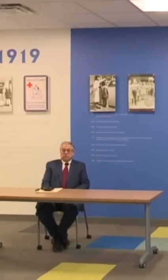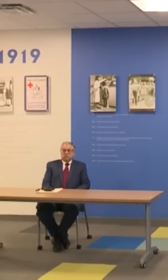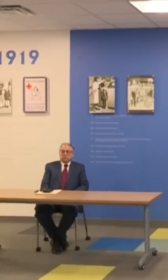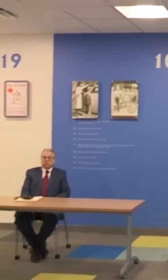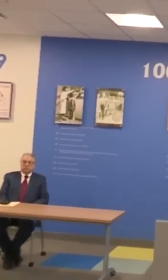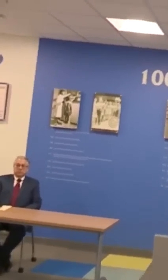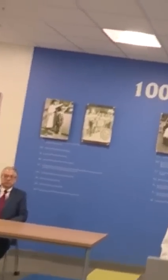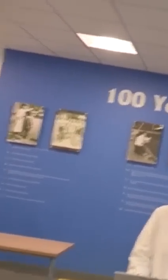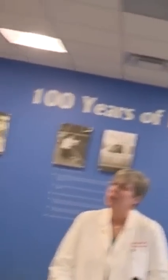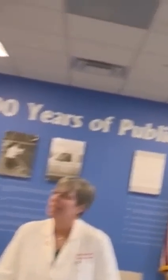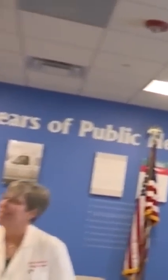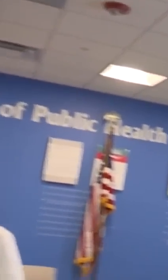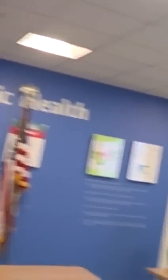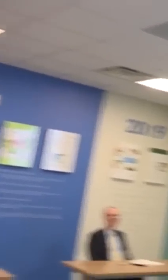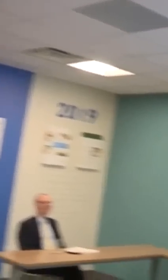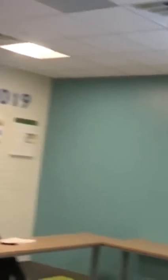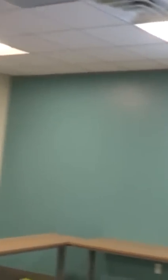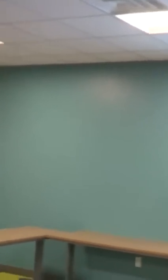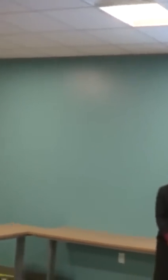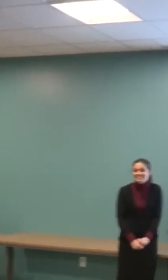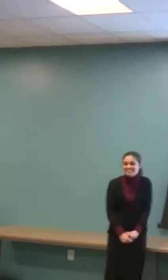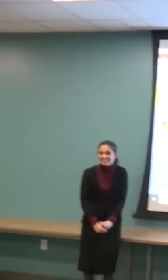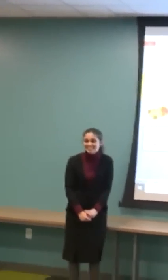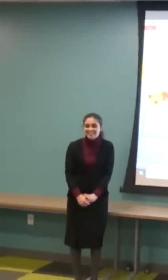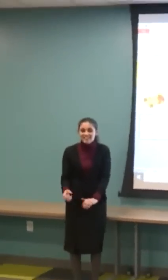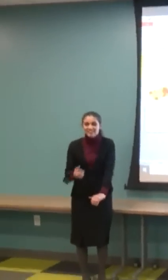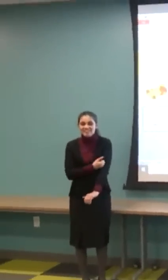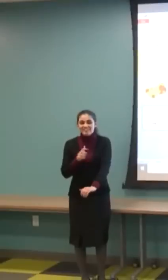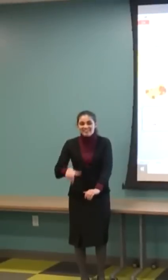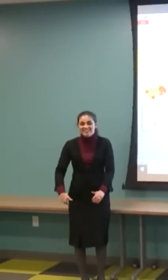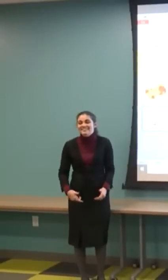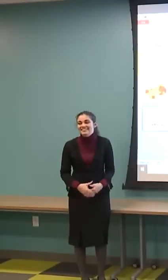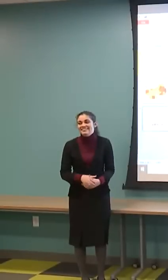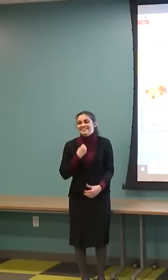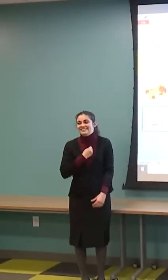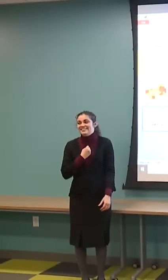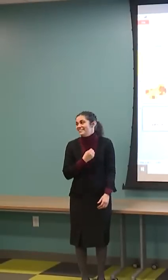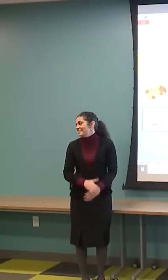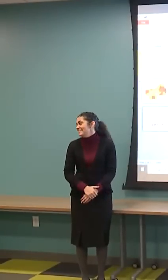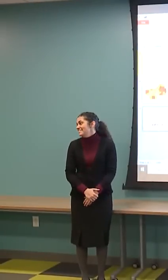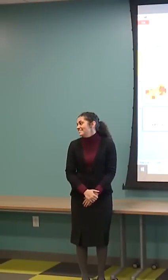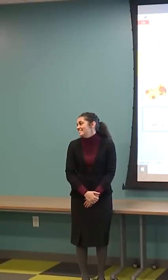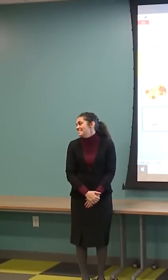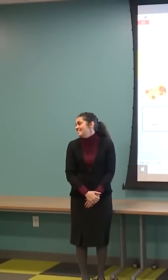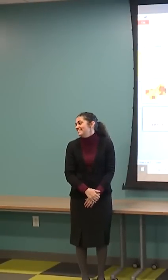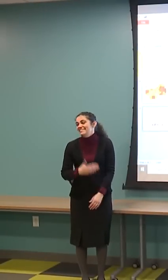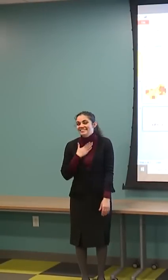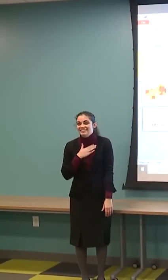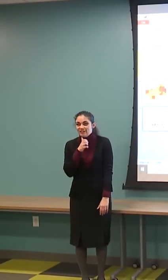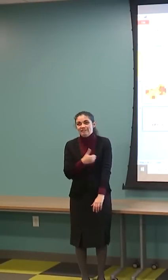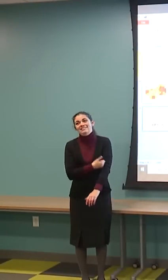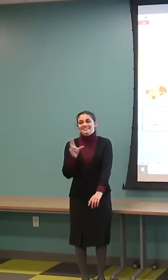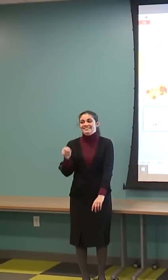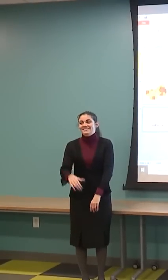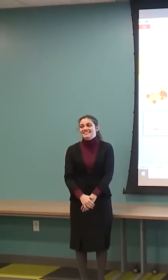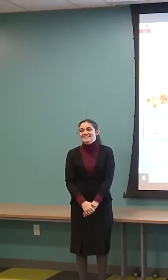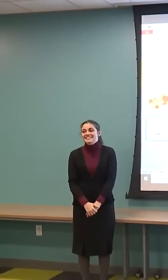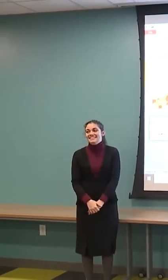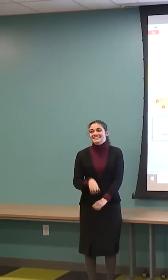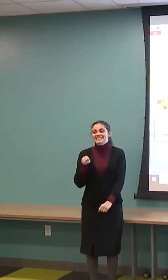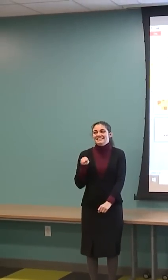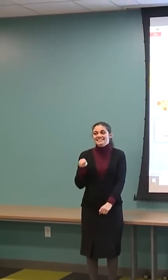There's one more. You all can punch me in the arm from a distance on the way out. I am so sorry. Don't punch her in the arm, please. Just give